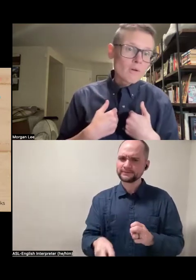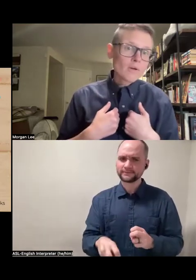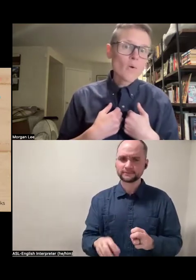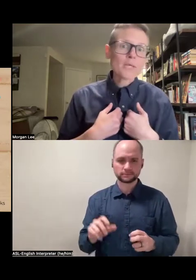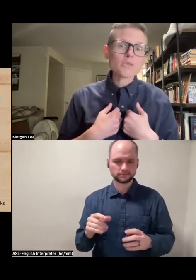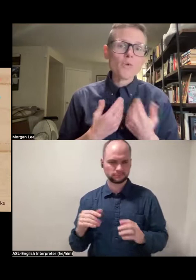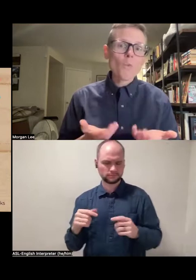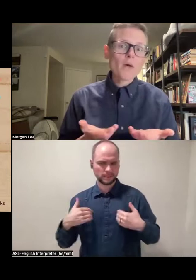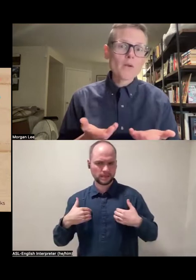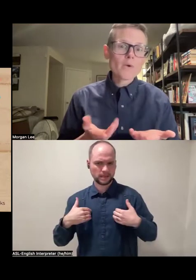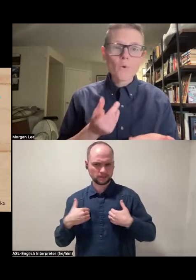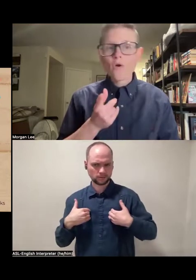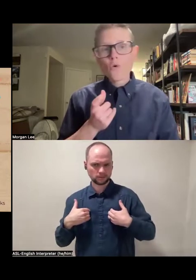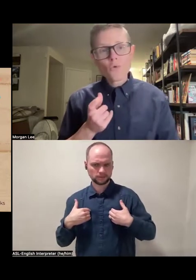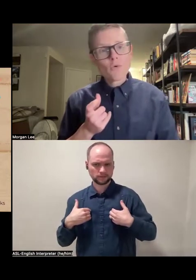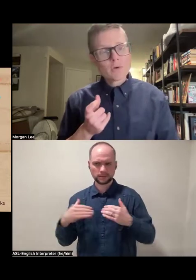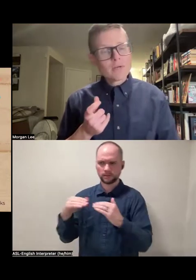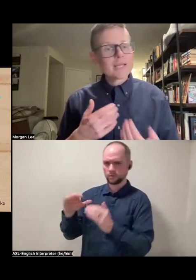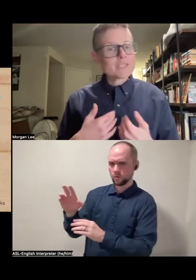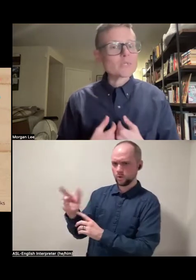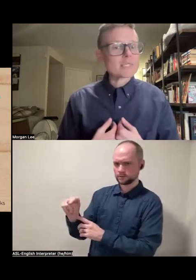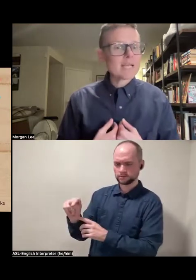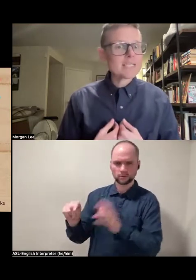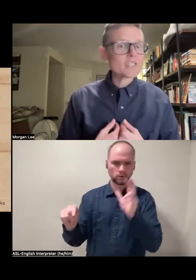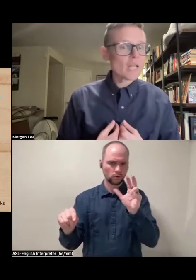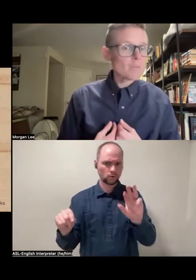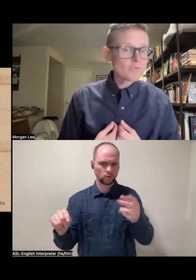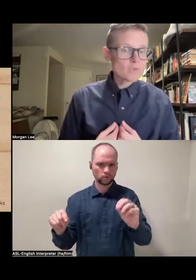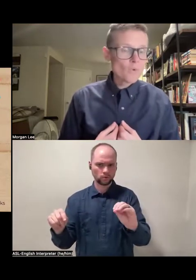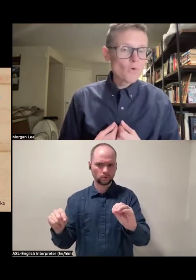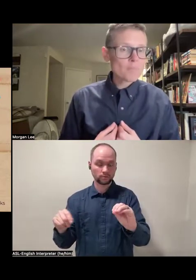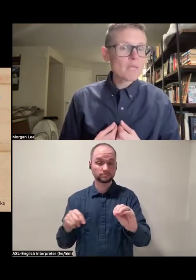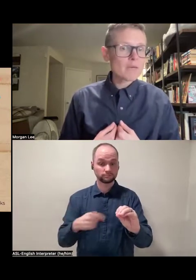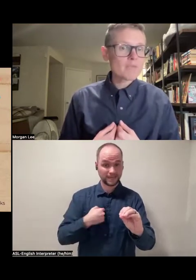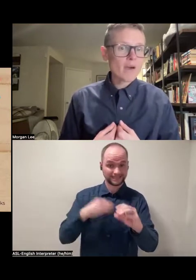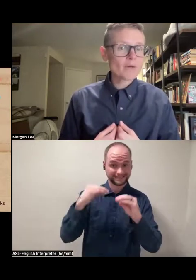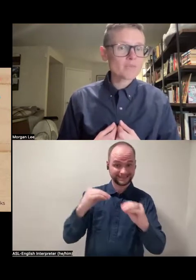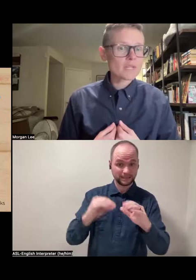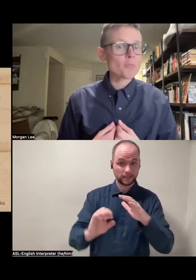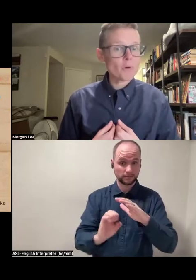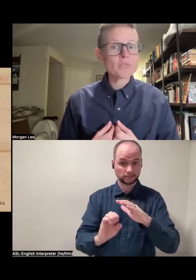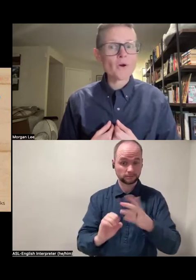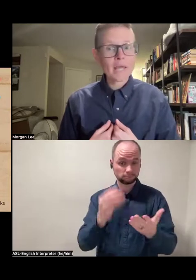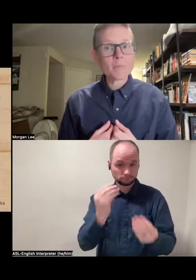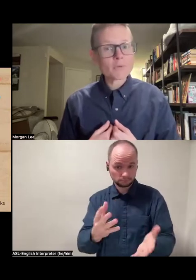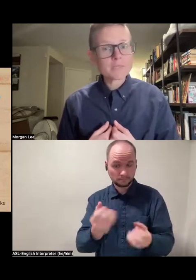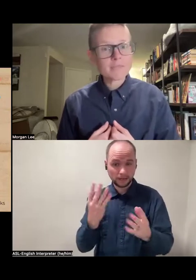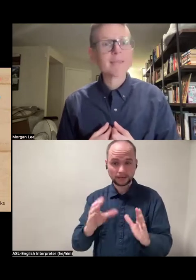animal go into the what or the who? And so since I teach elementary school, many of the characters in our